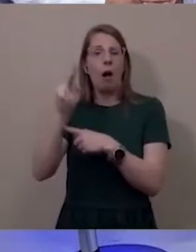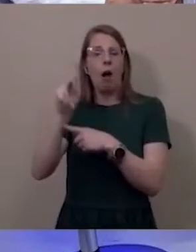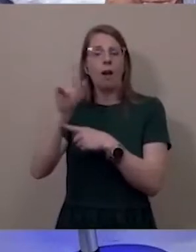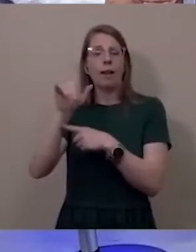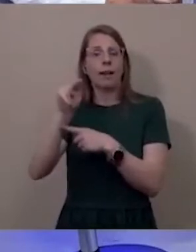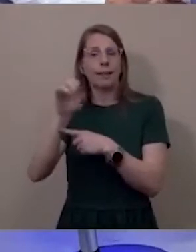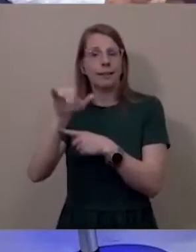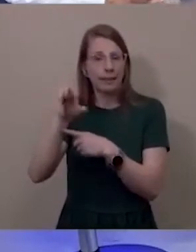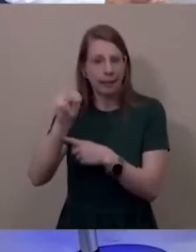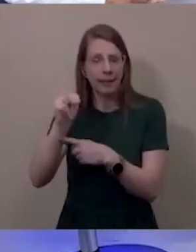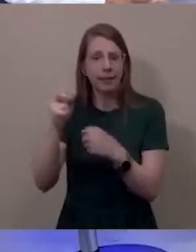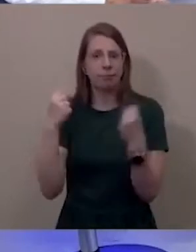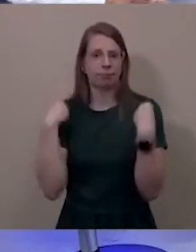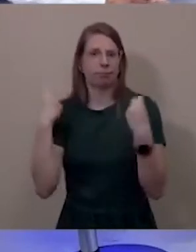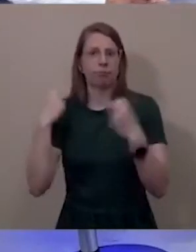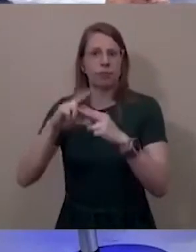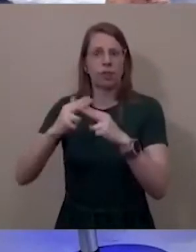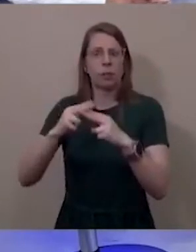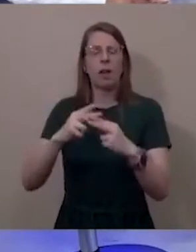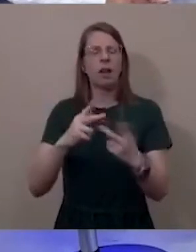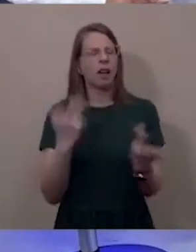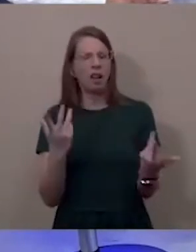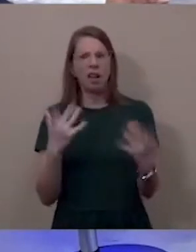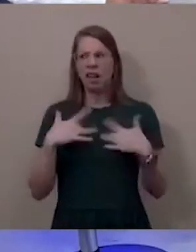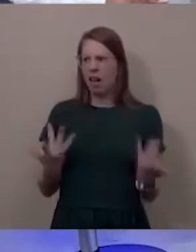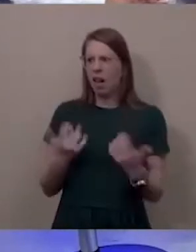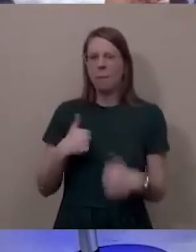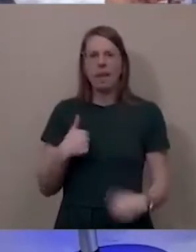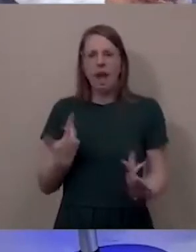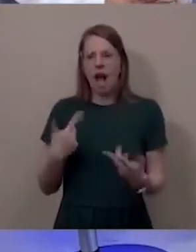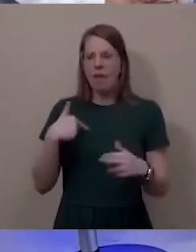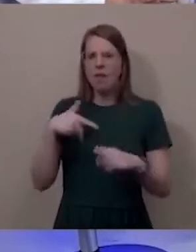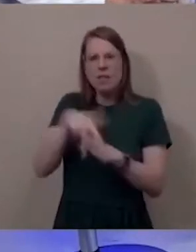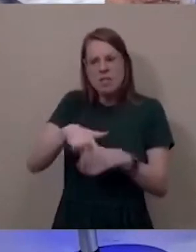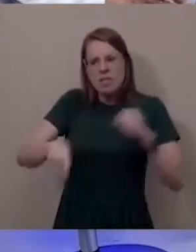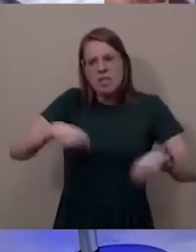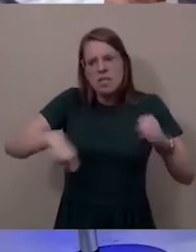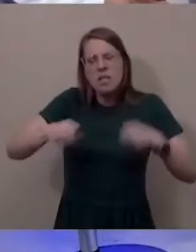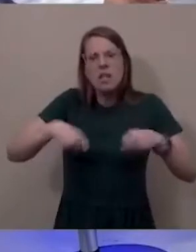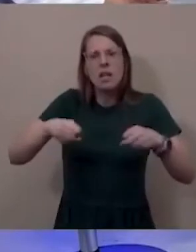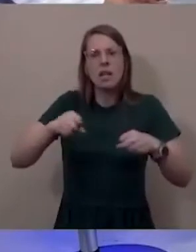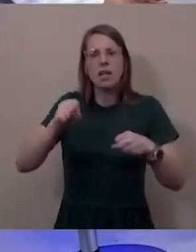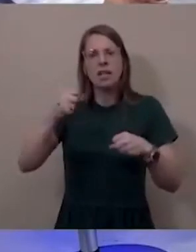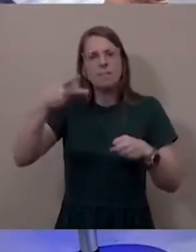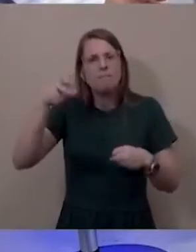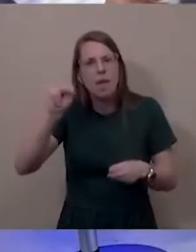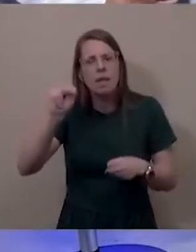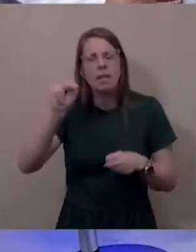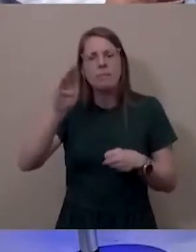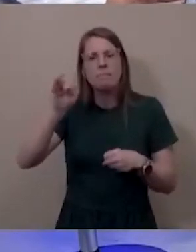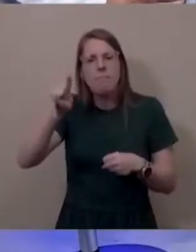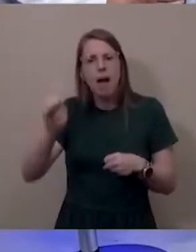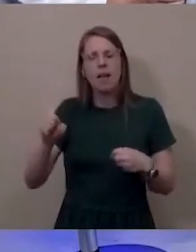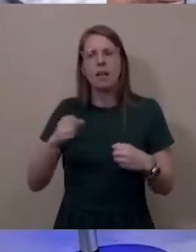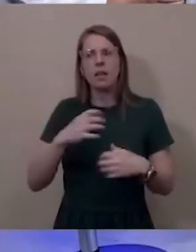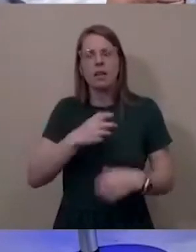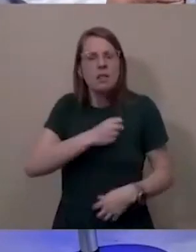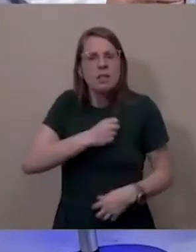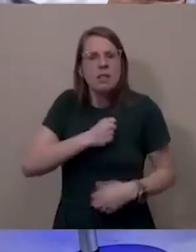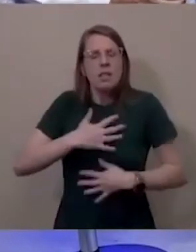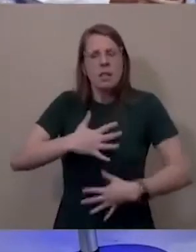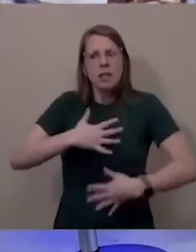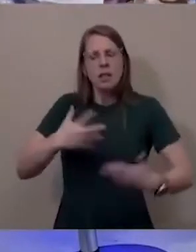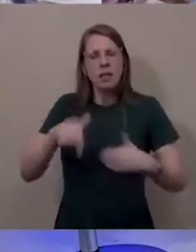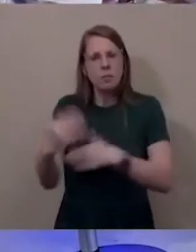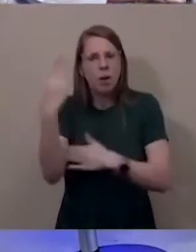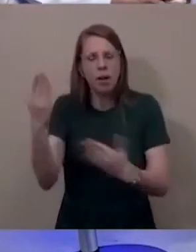Dr. Stites? Okay. I was on my spin bike for 30 minutes this morning. I was doing a high intensity interval training. Okay. Morning Well, workouts, okay, yeah. where is